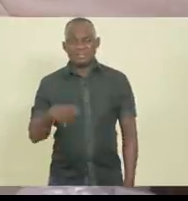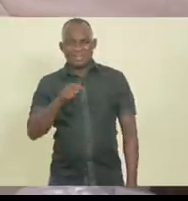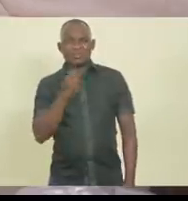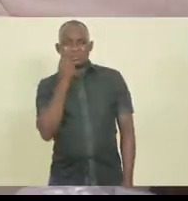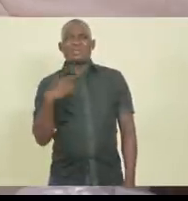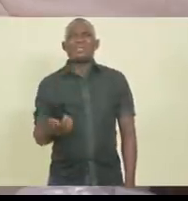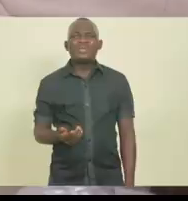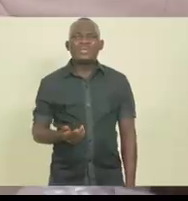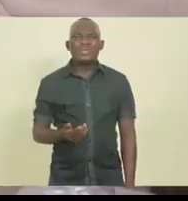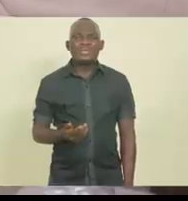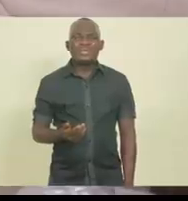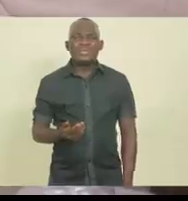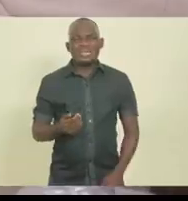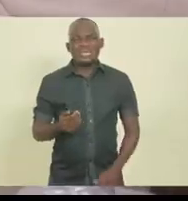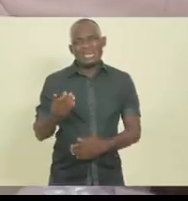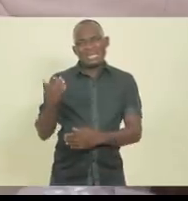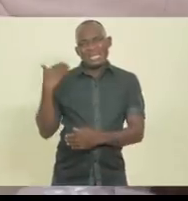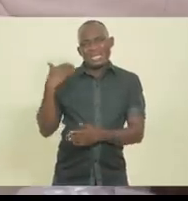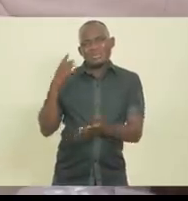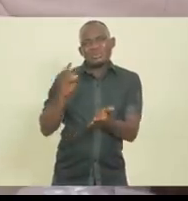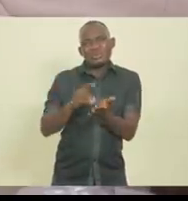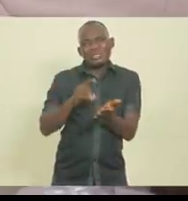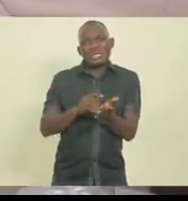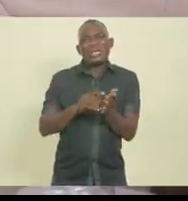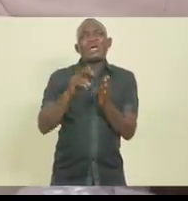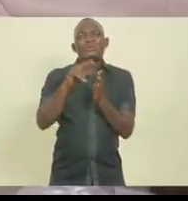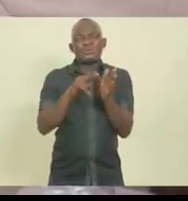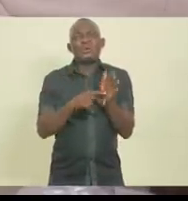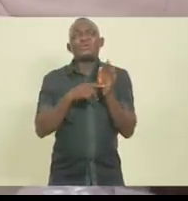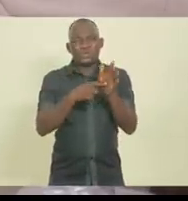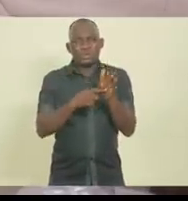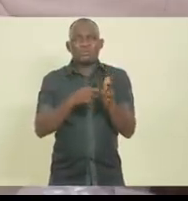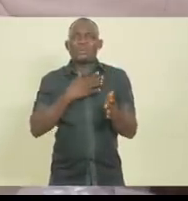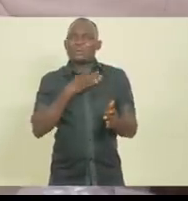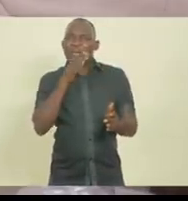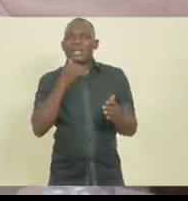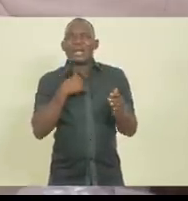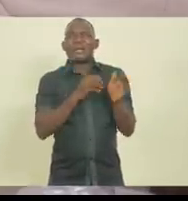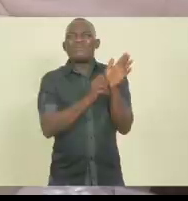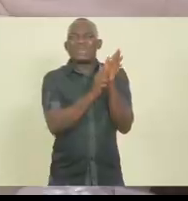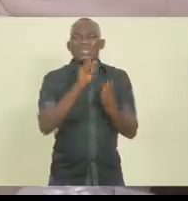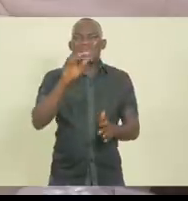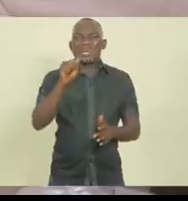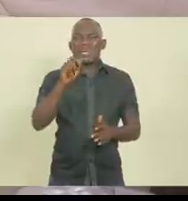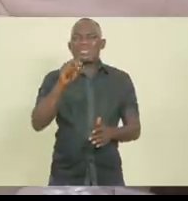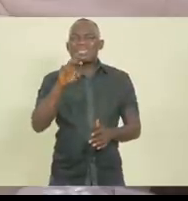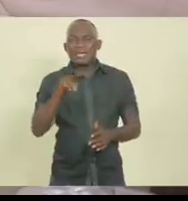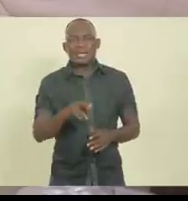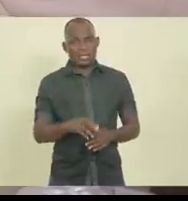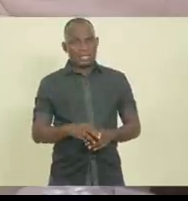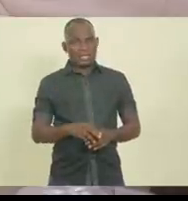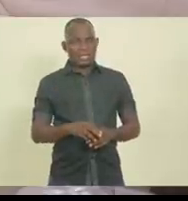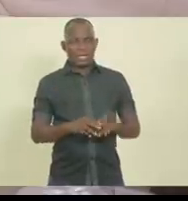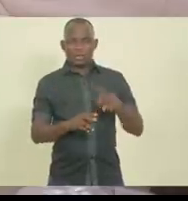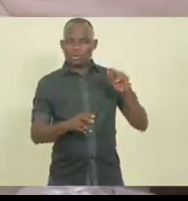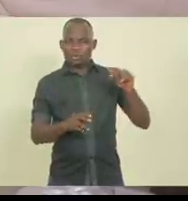Yes, because the last doctor she saw was sure she had cancer. Cancer?